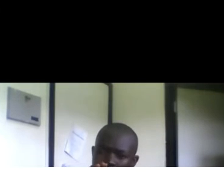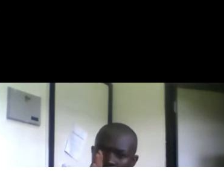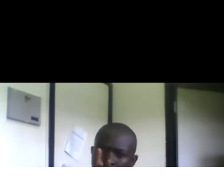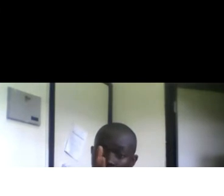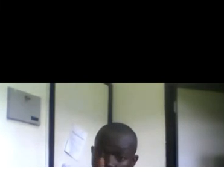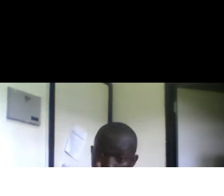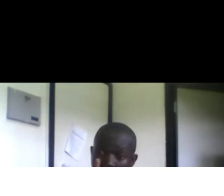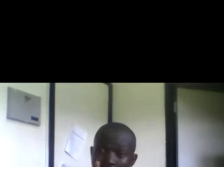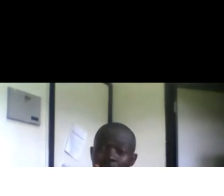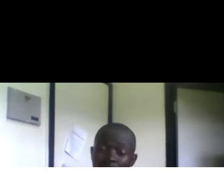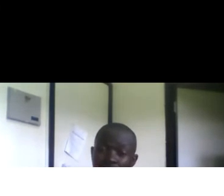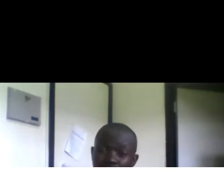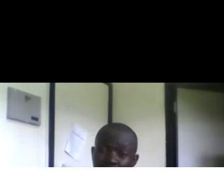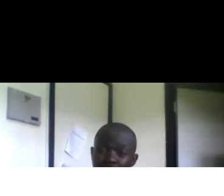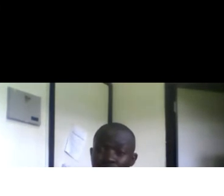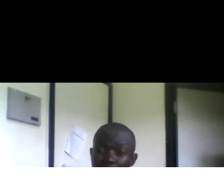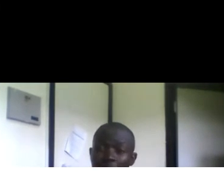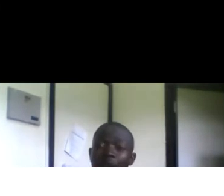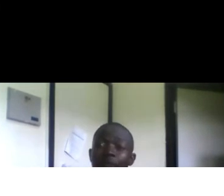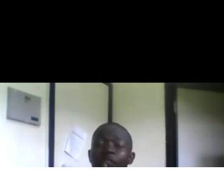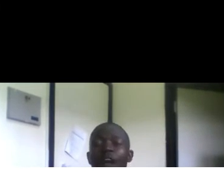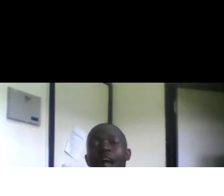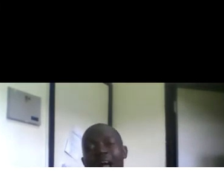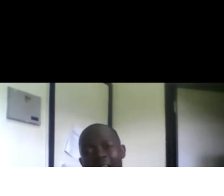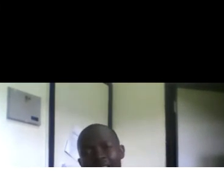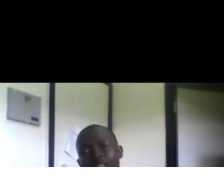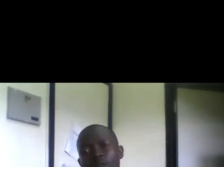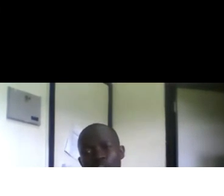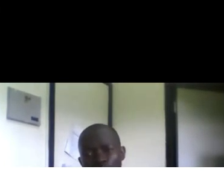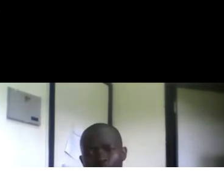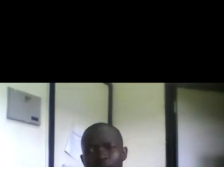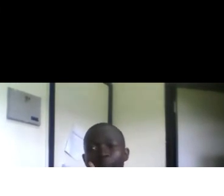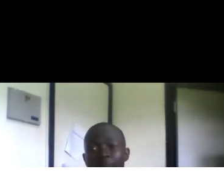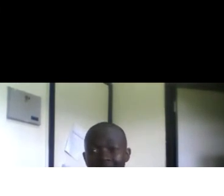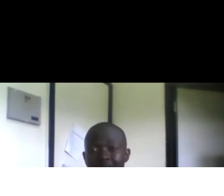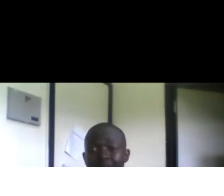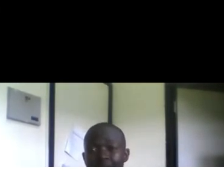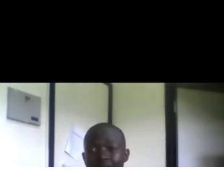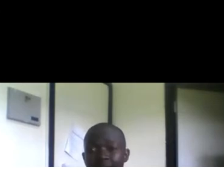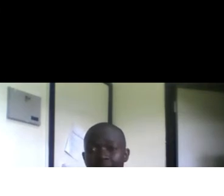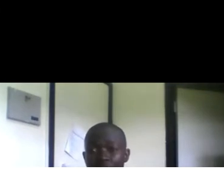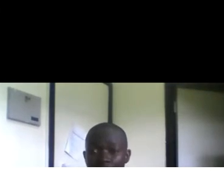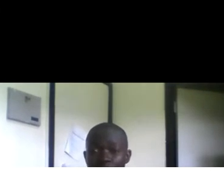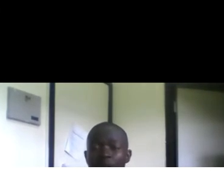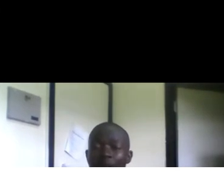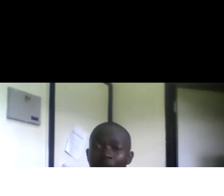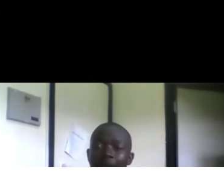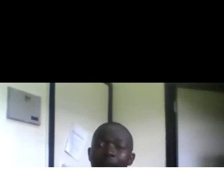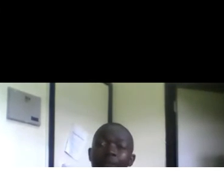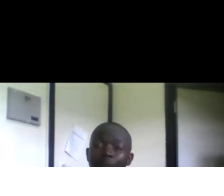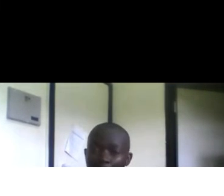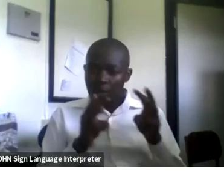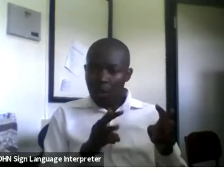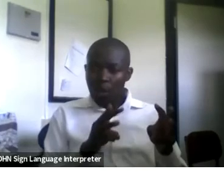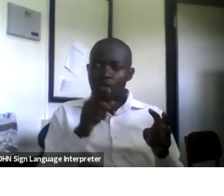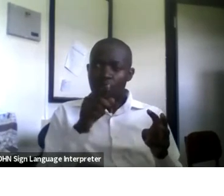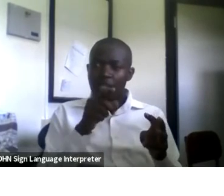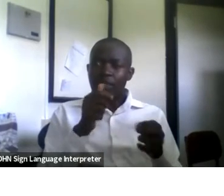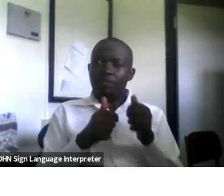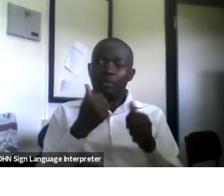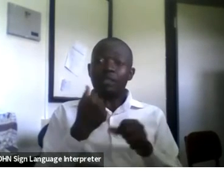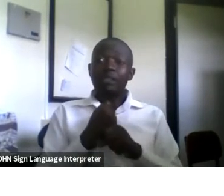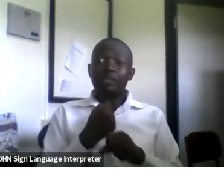at, other than in community-based rehabilitation, are there methodologies in similar fashion which is working?